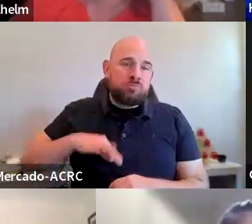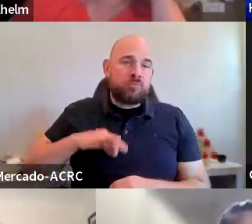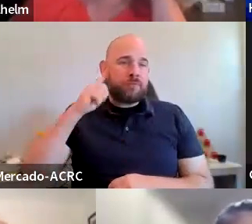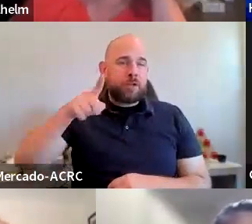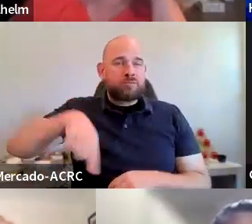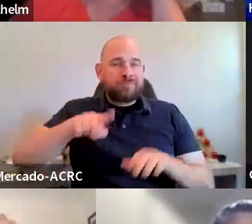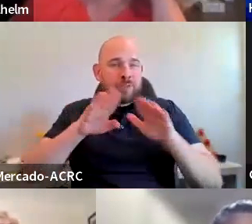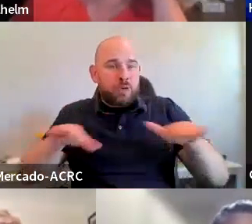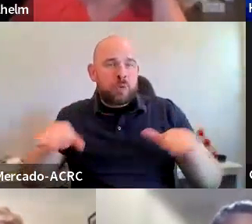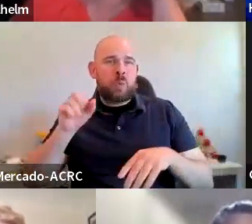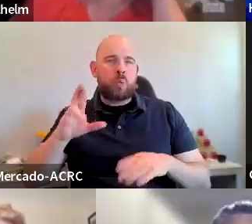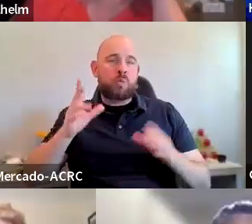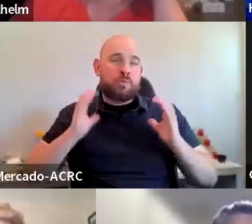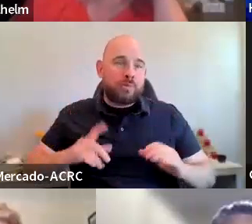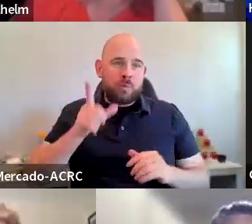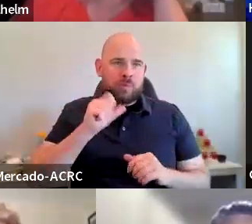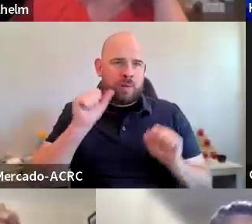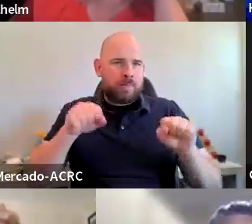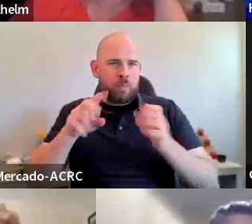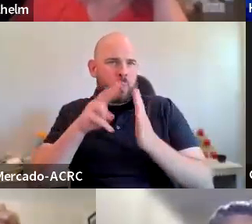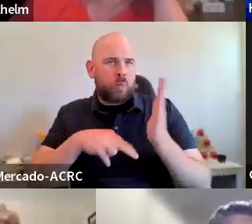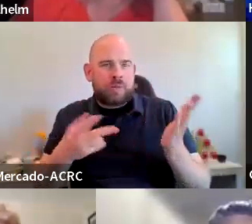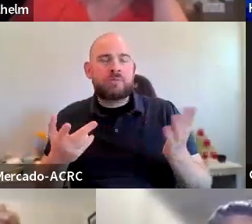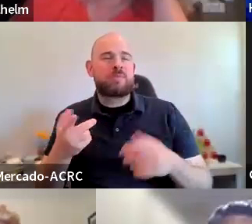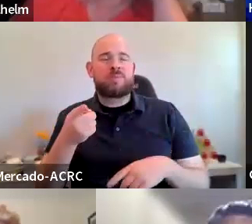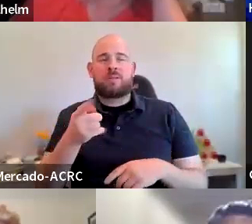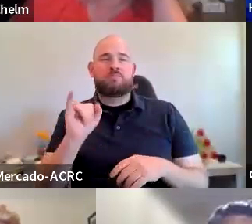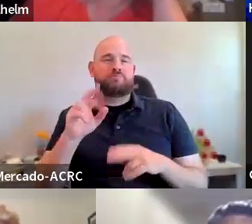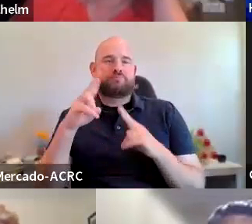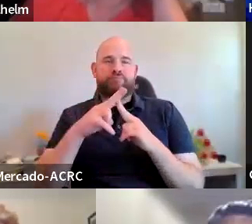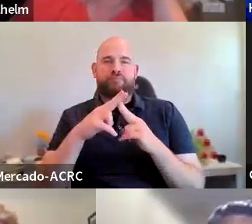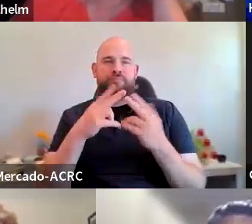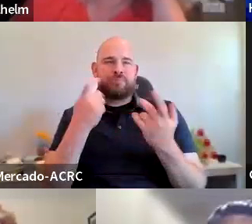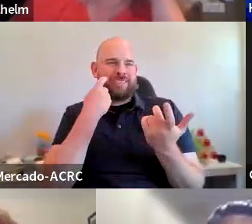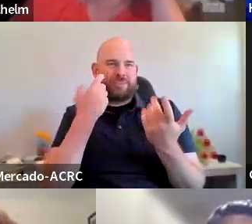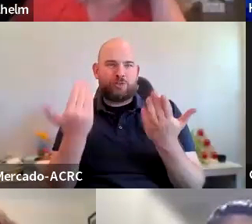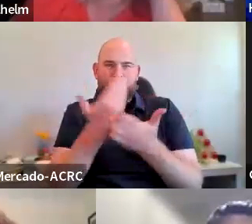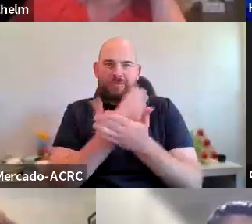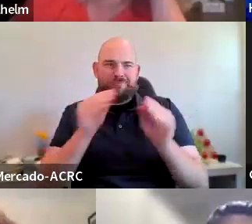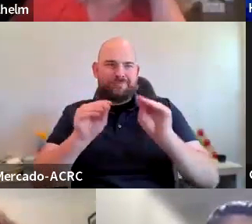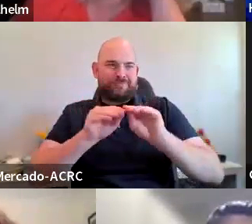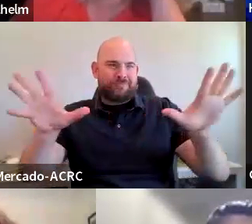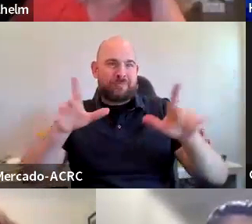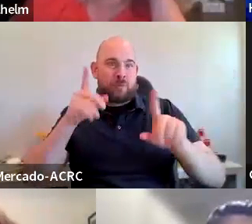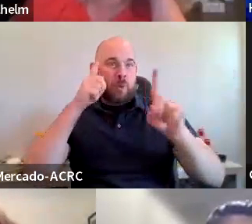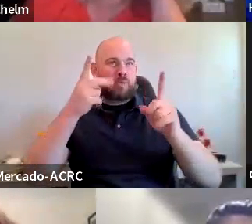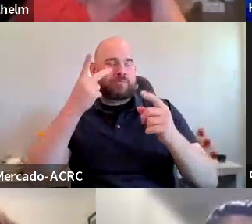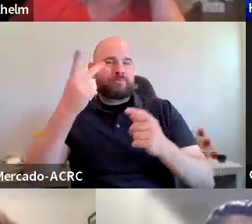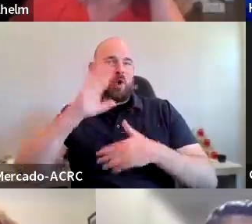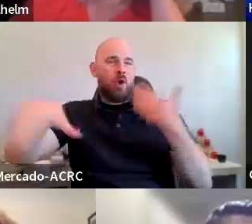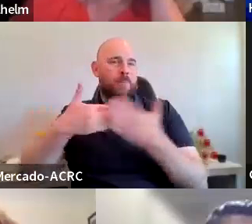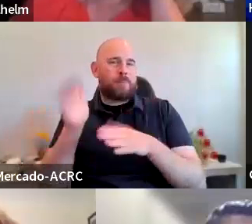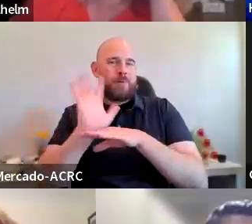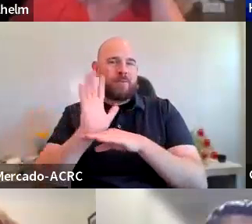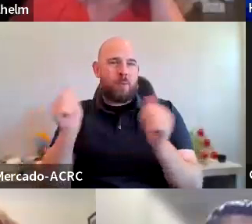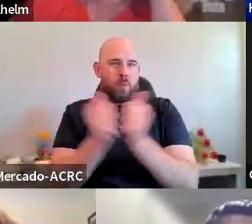corner actually signing during the show. So it can be really beneficial for consumers who don't read well or for children. It's a new